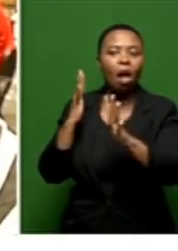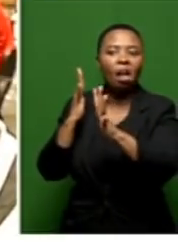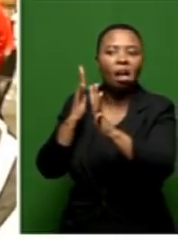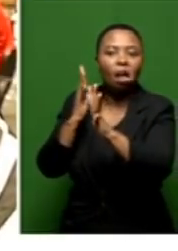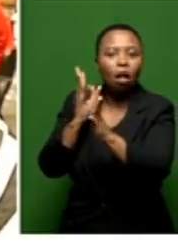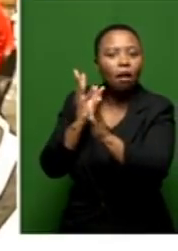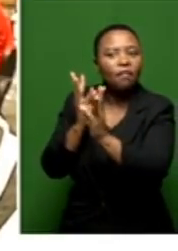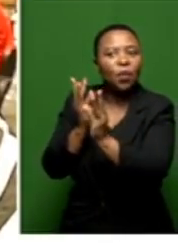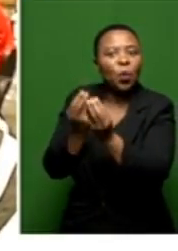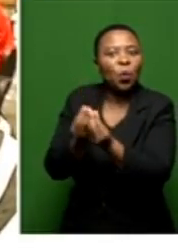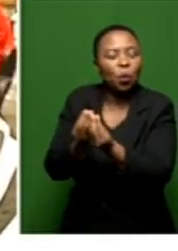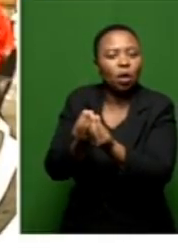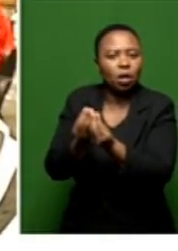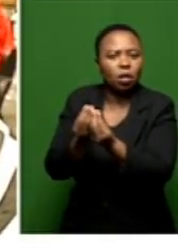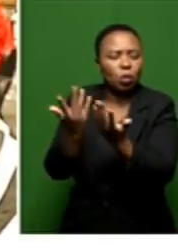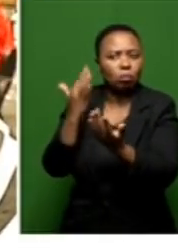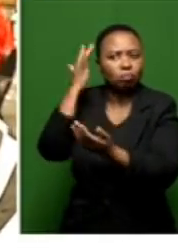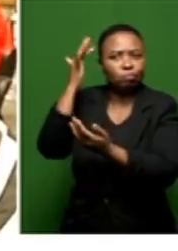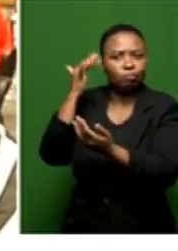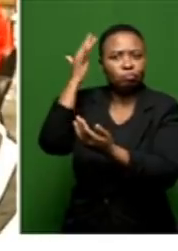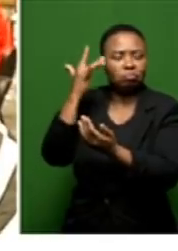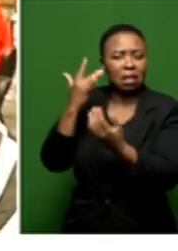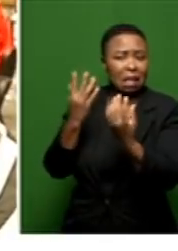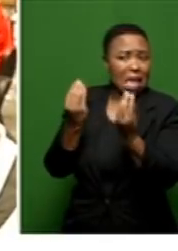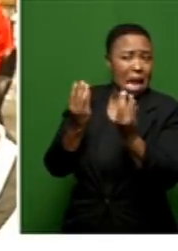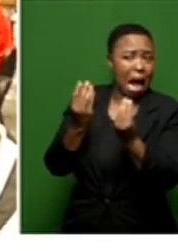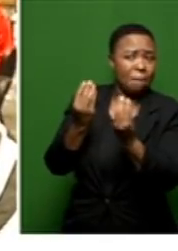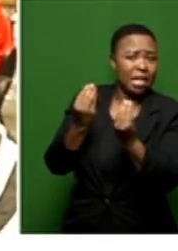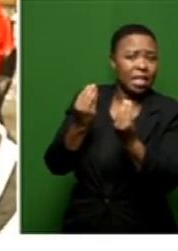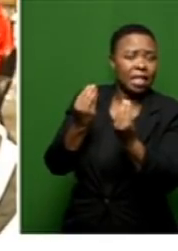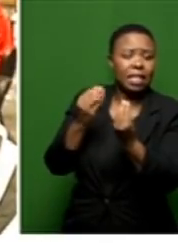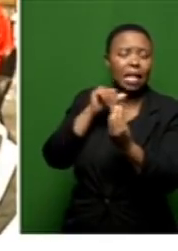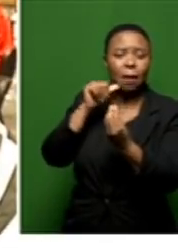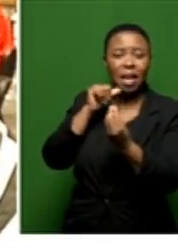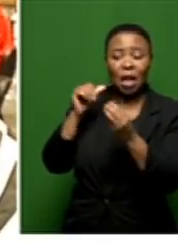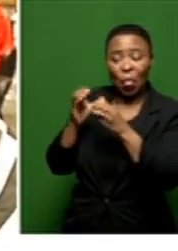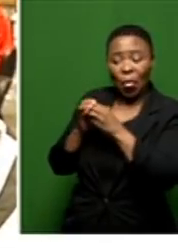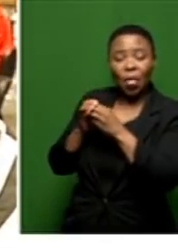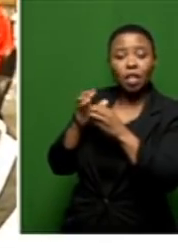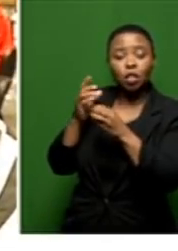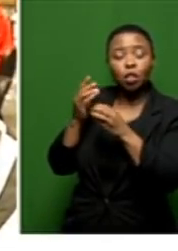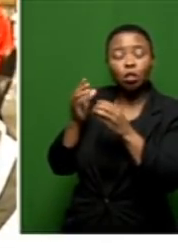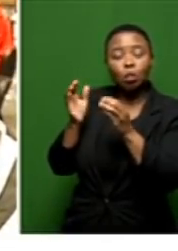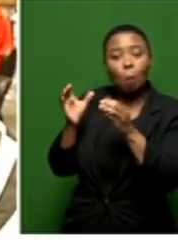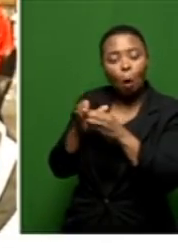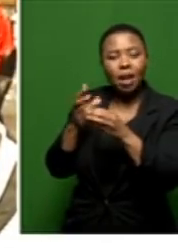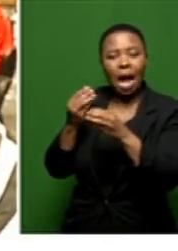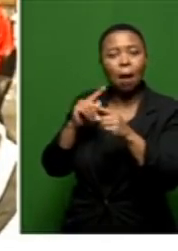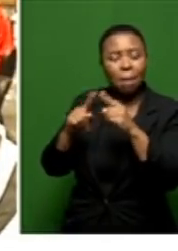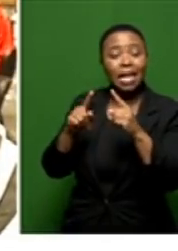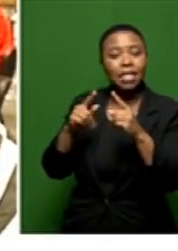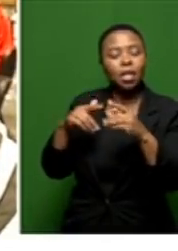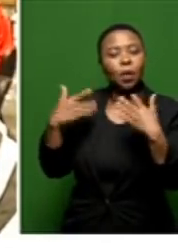turnout, you just wonder what difference those numbers, no matter how small, could have made in terms of the outcome. Gogo Machipri, the other thing